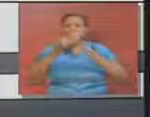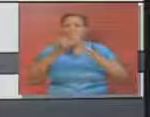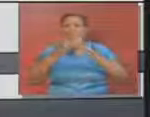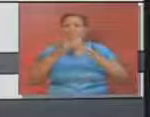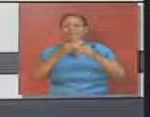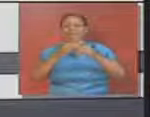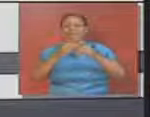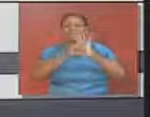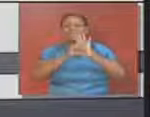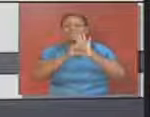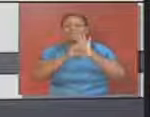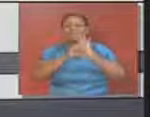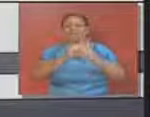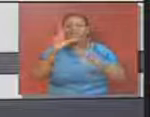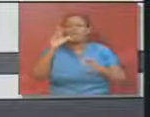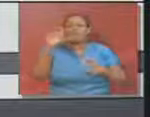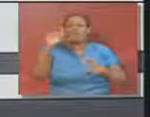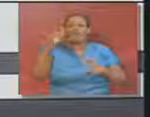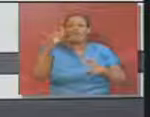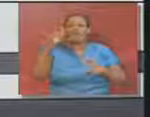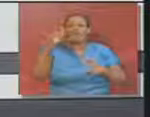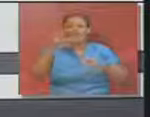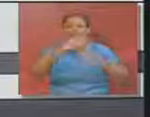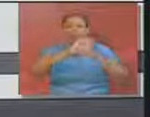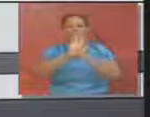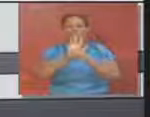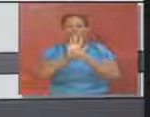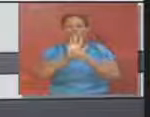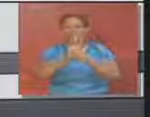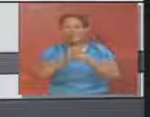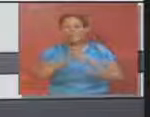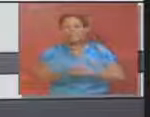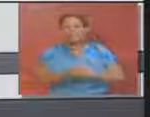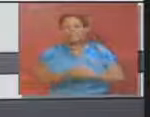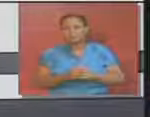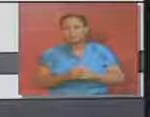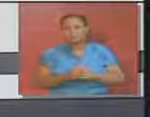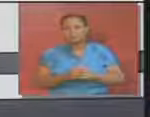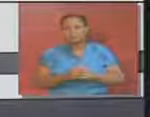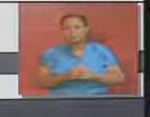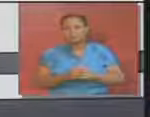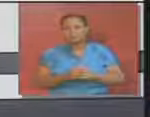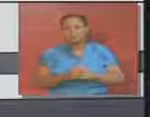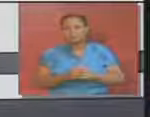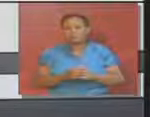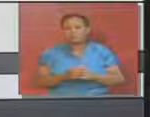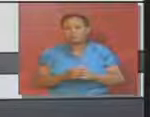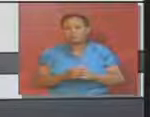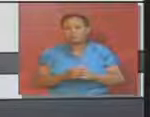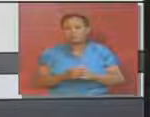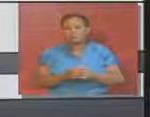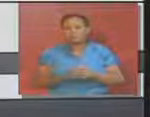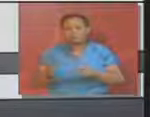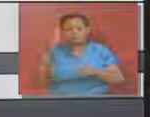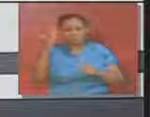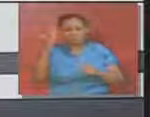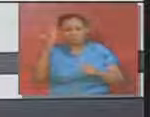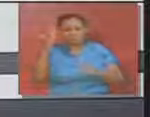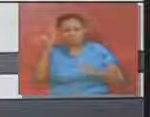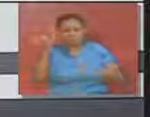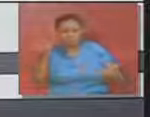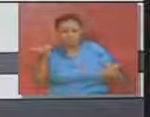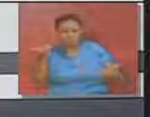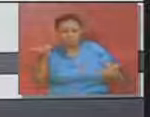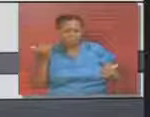The etiology and why this happens is not very clear as yet because of the short time, 1 year only. And in fact,